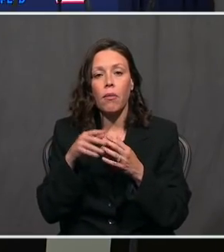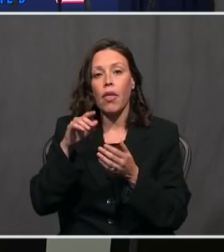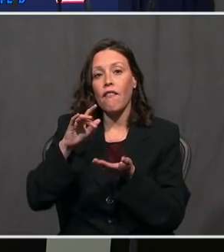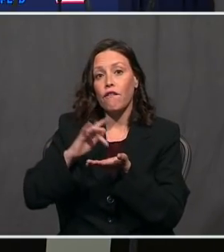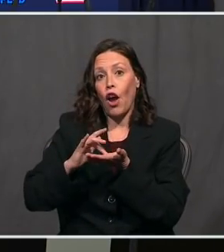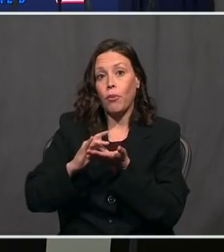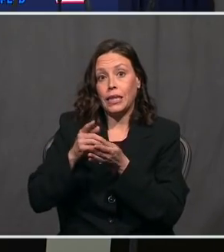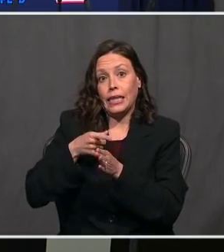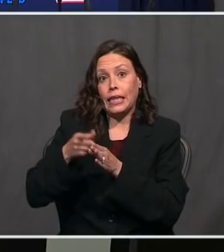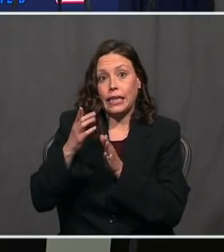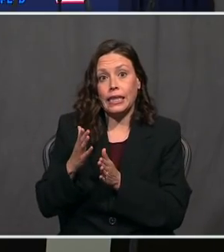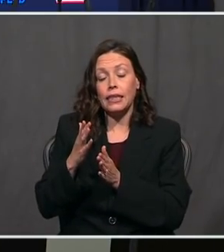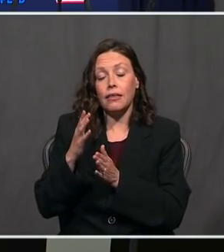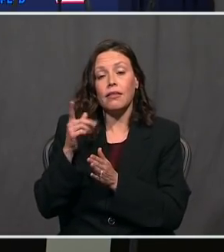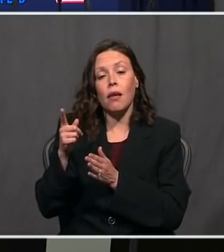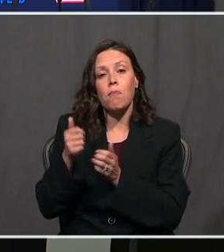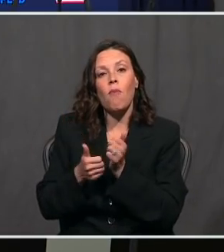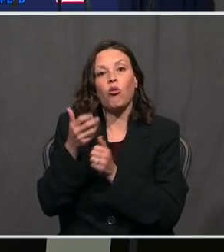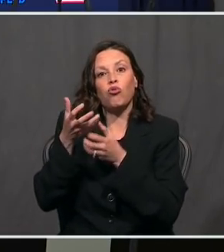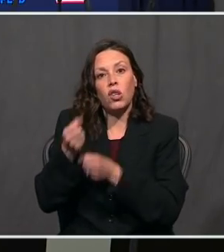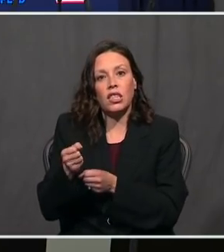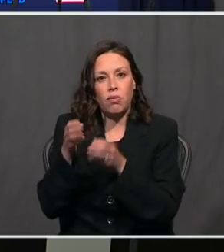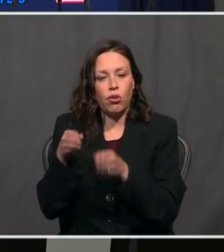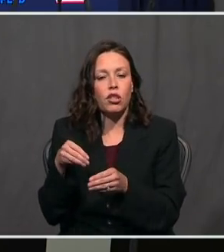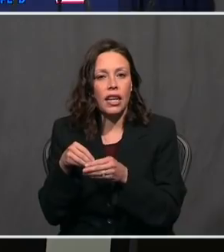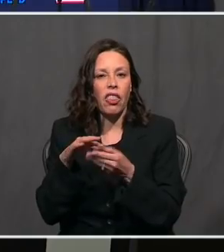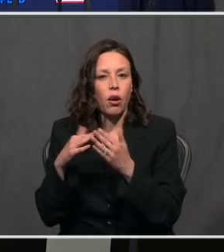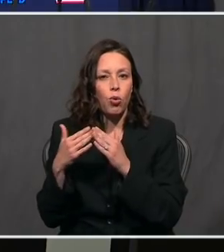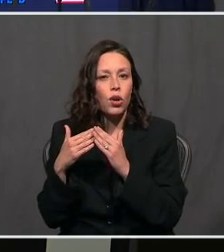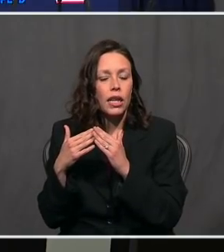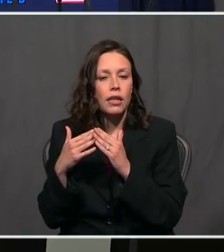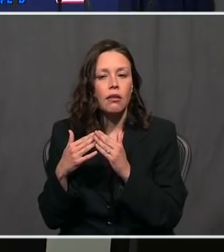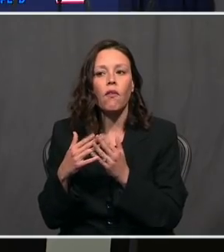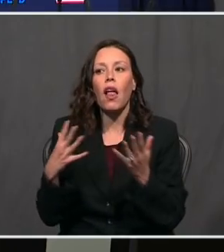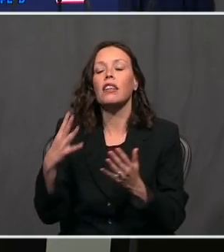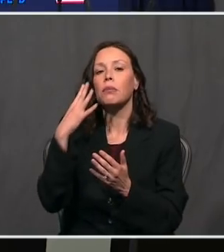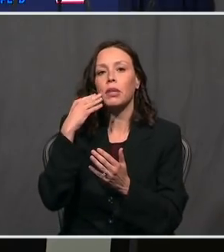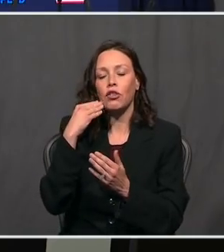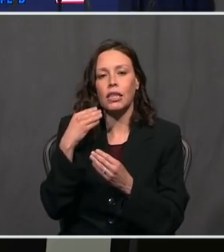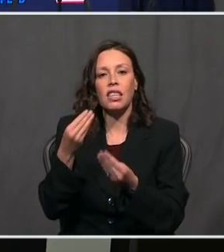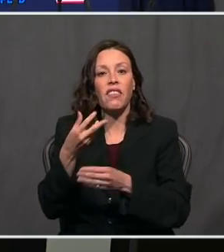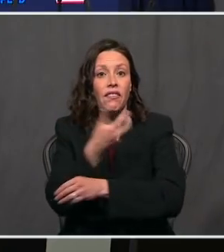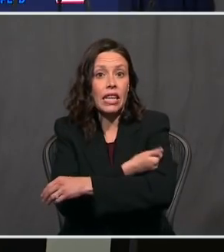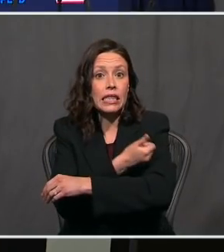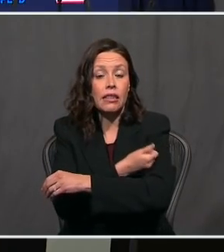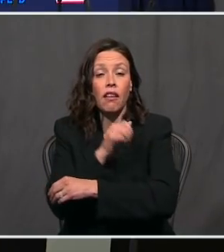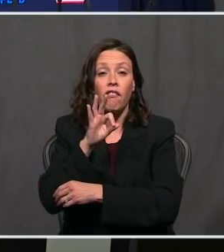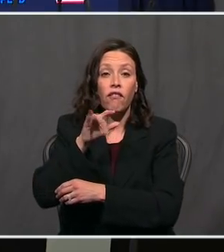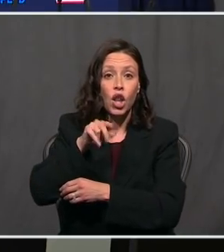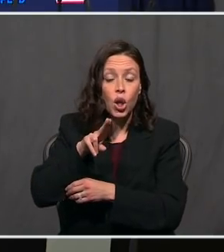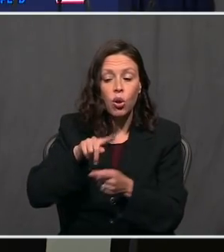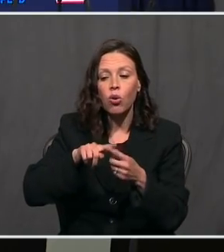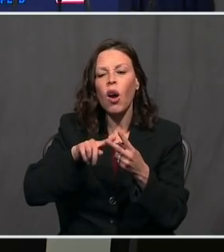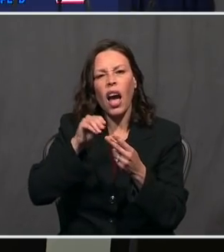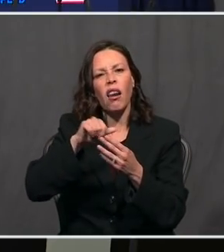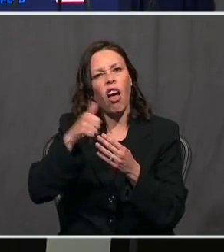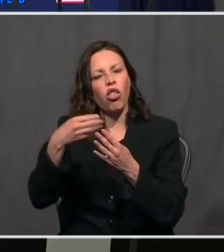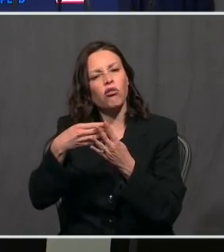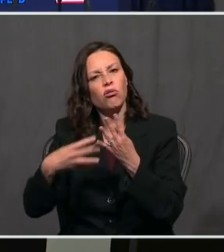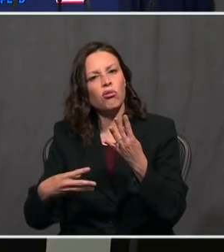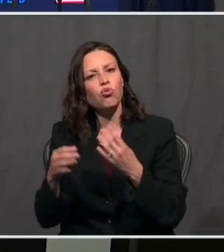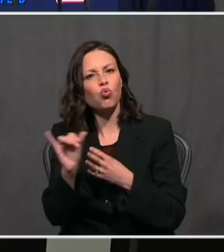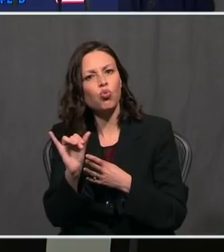most trusted person in their community. We've got a lot of experience giving vaccinations, not only flu, but lots of other